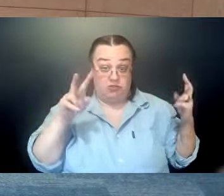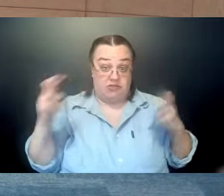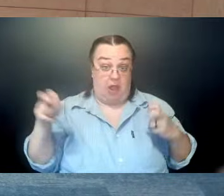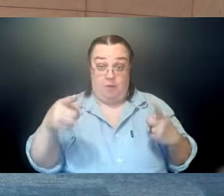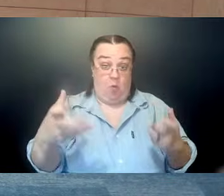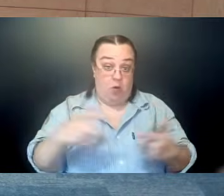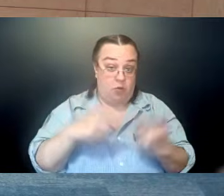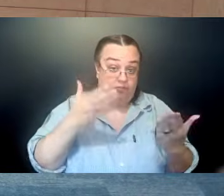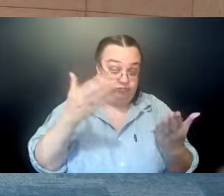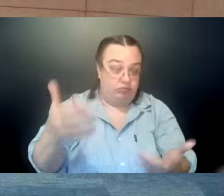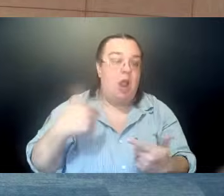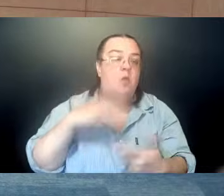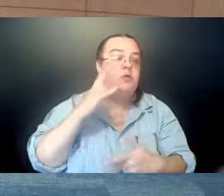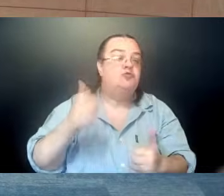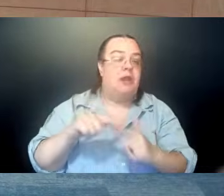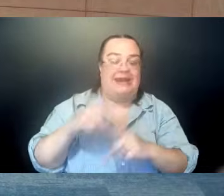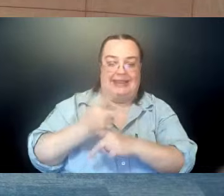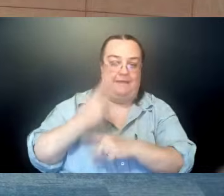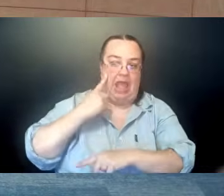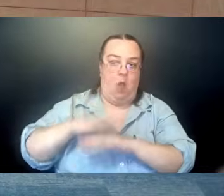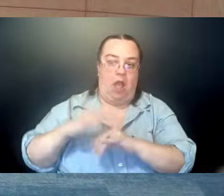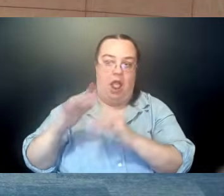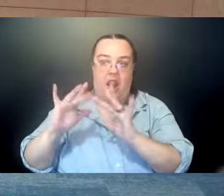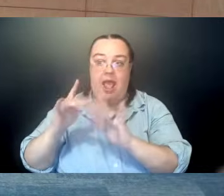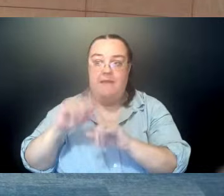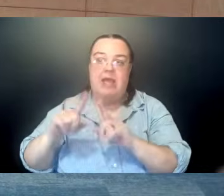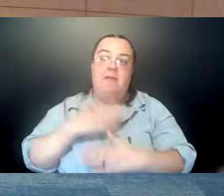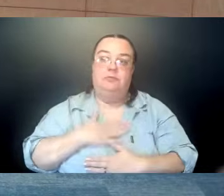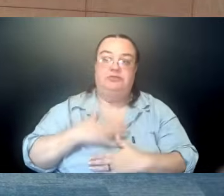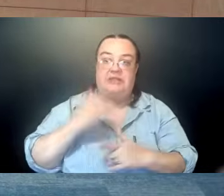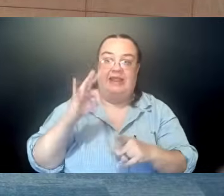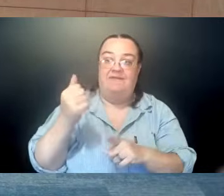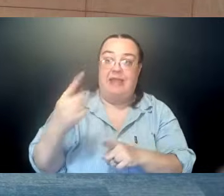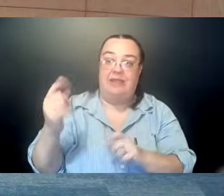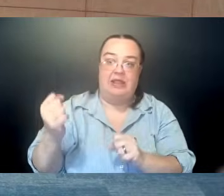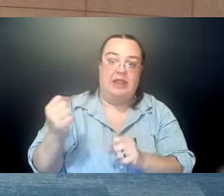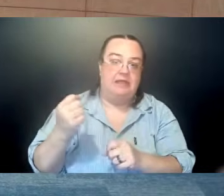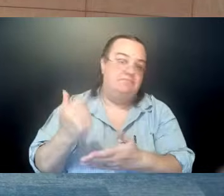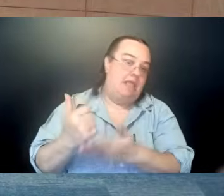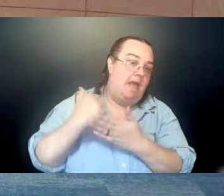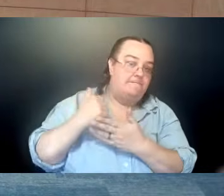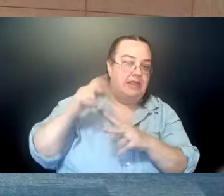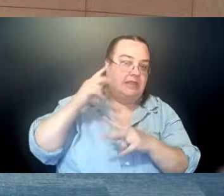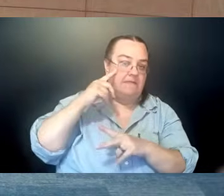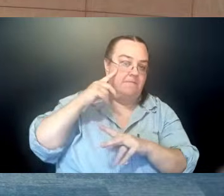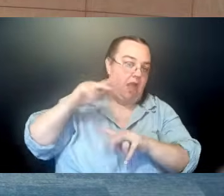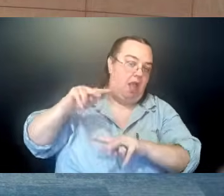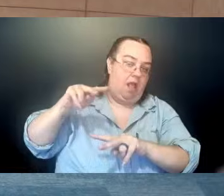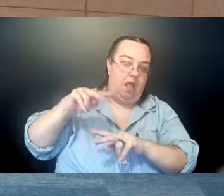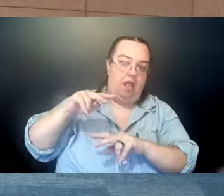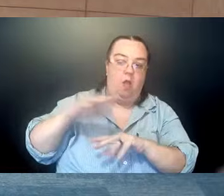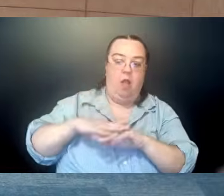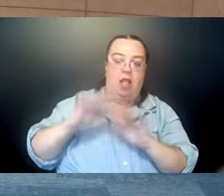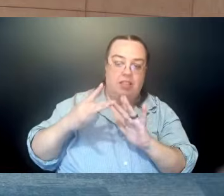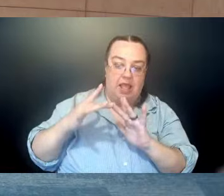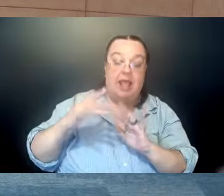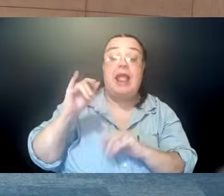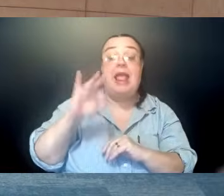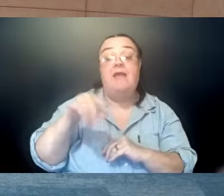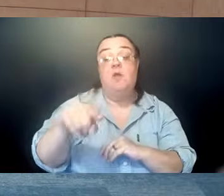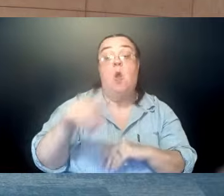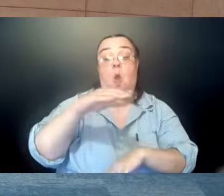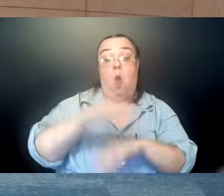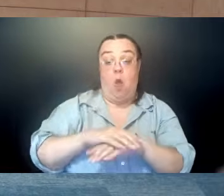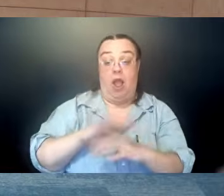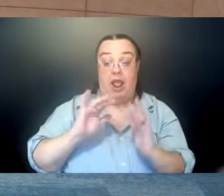And I will try to keep an eye online, but I appreciate folks' help in monitoring the online attendees. Again, if you're attending